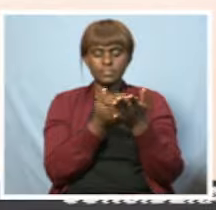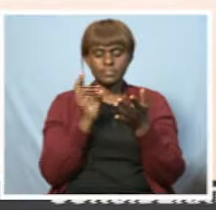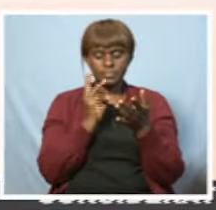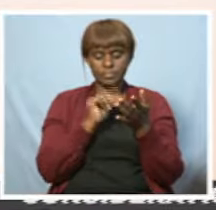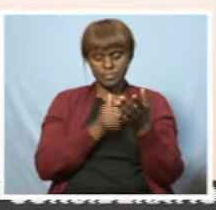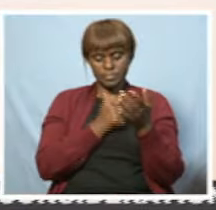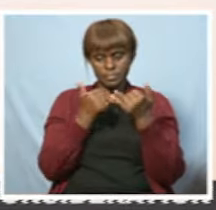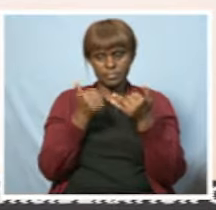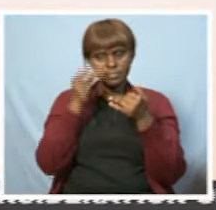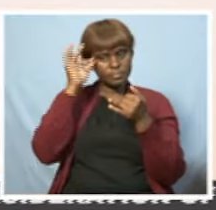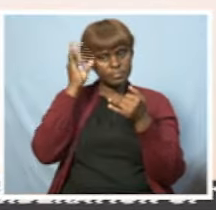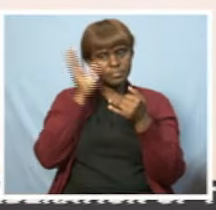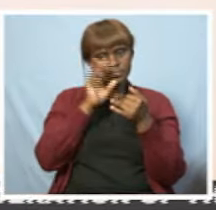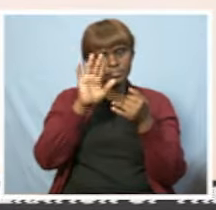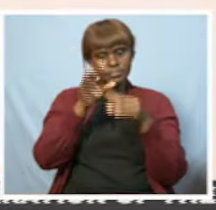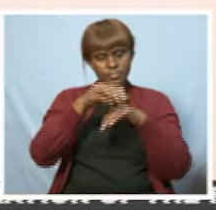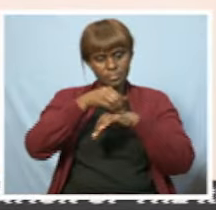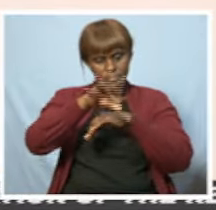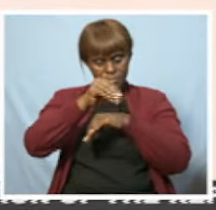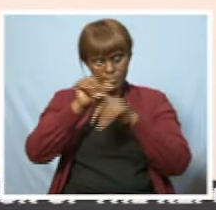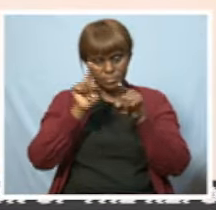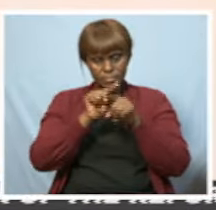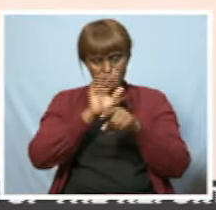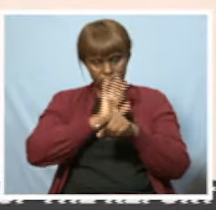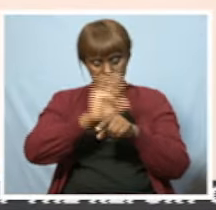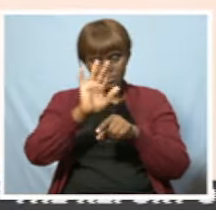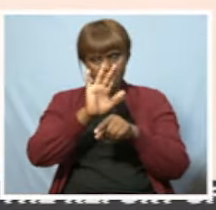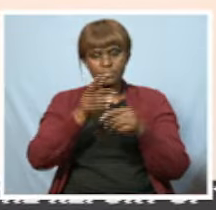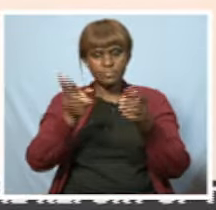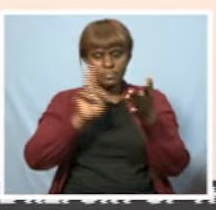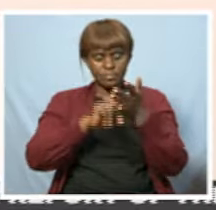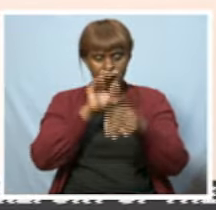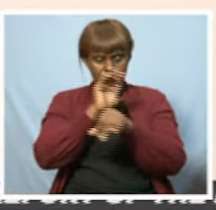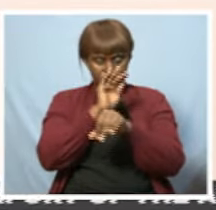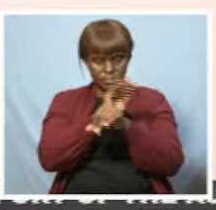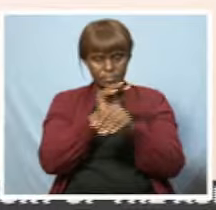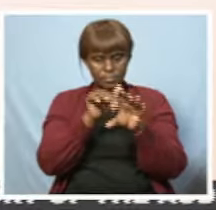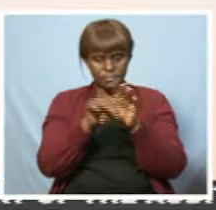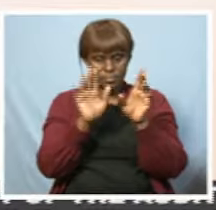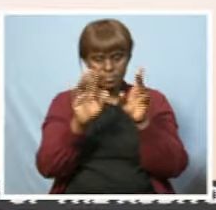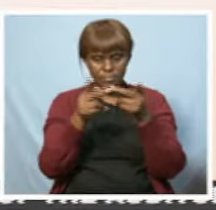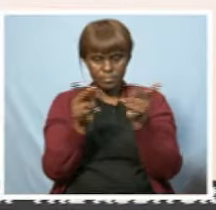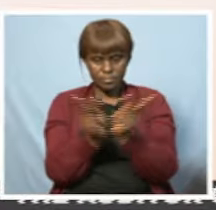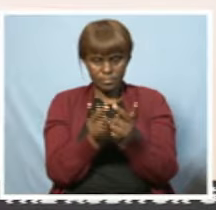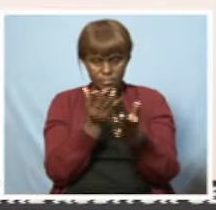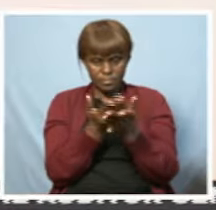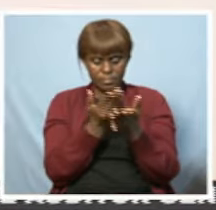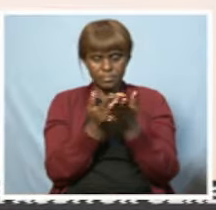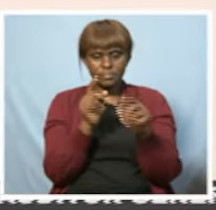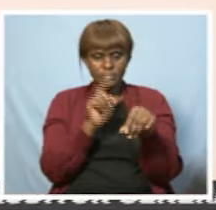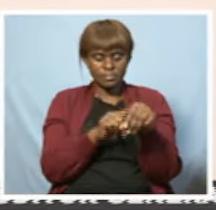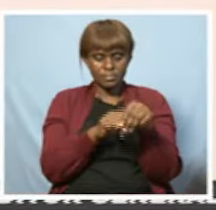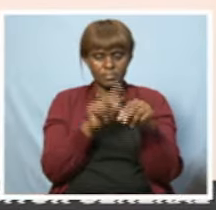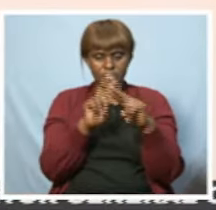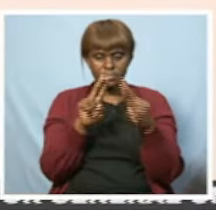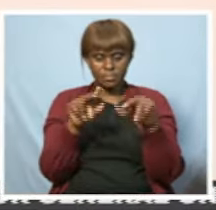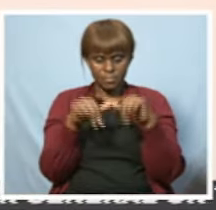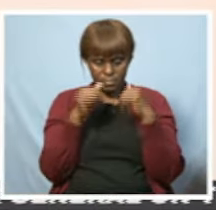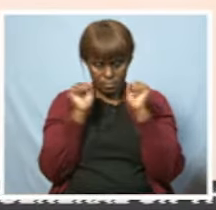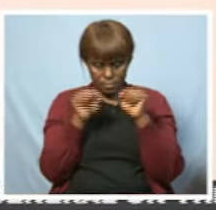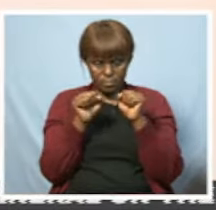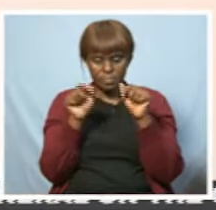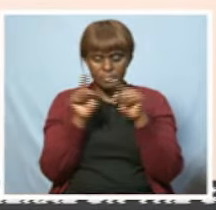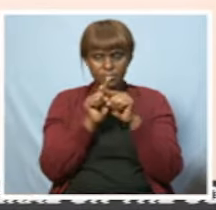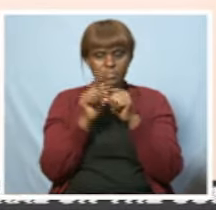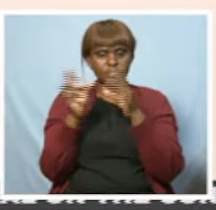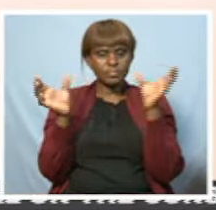We take note of your guidance and your emphasis that you placed here. At the moment, Chair, we can be able to say we have